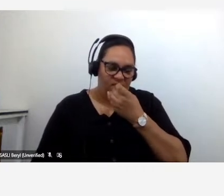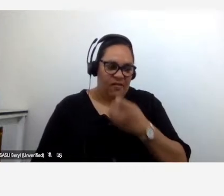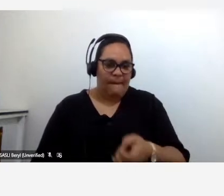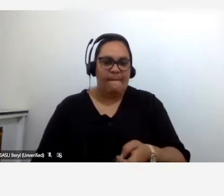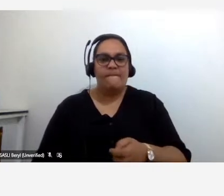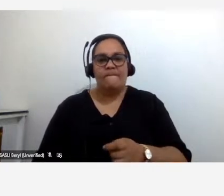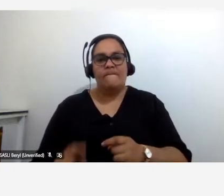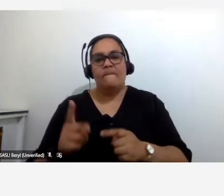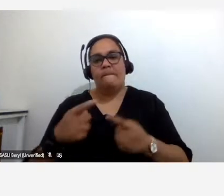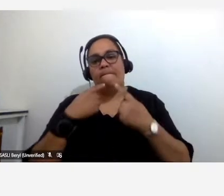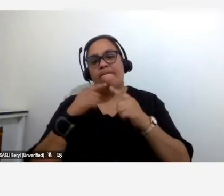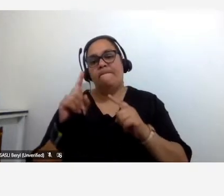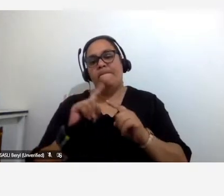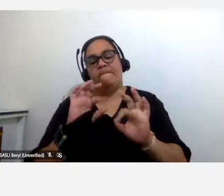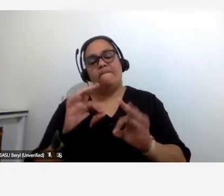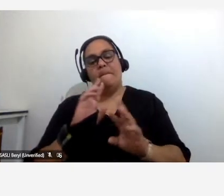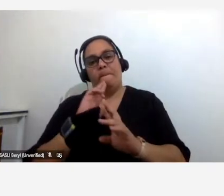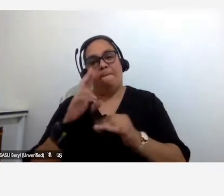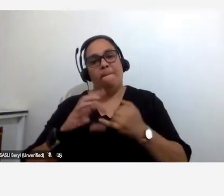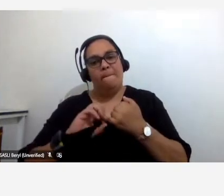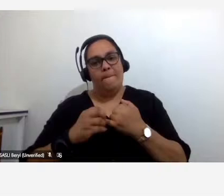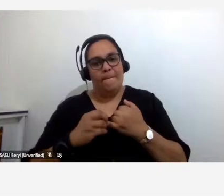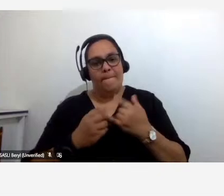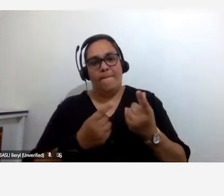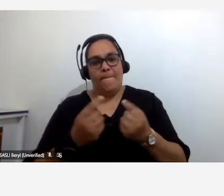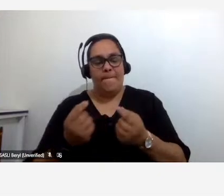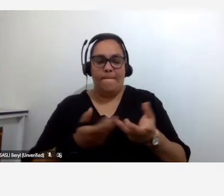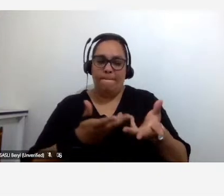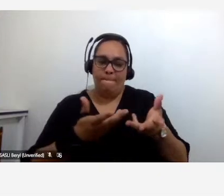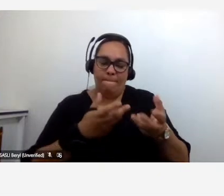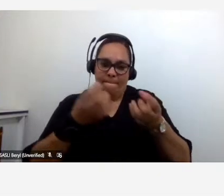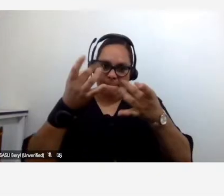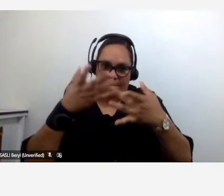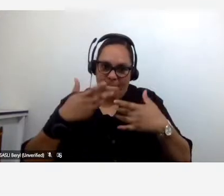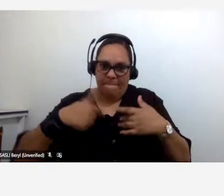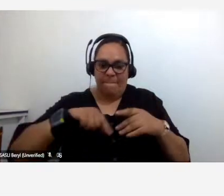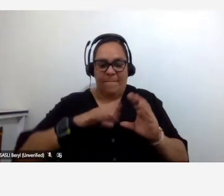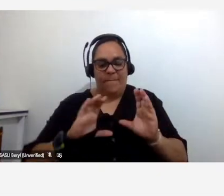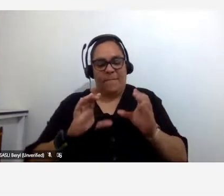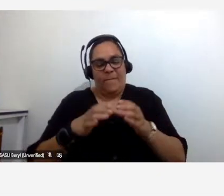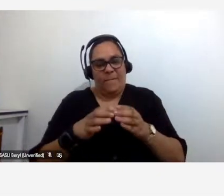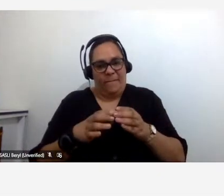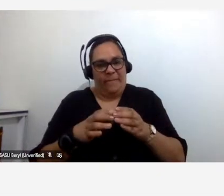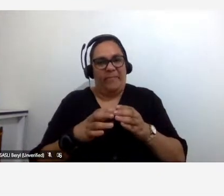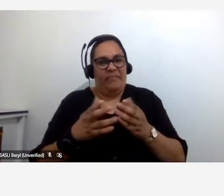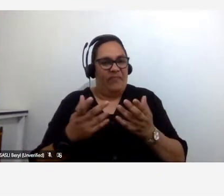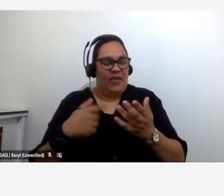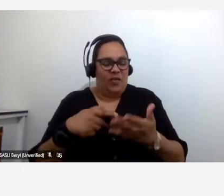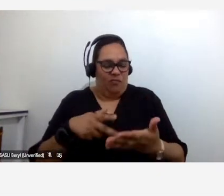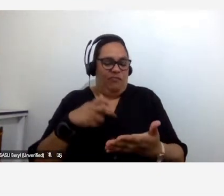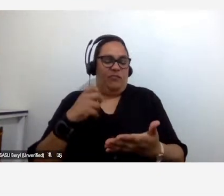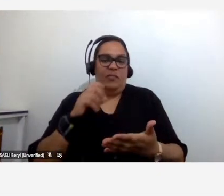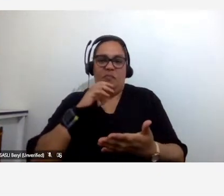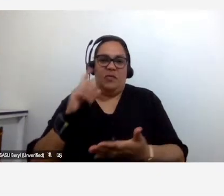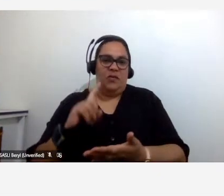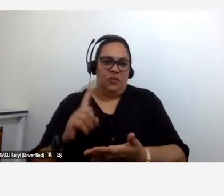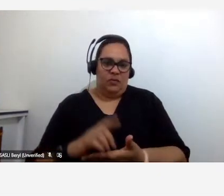What message is this report trying to convey to the committee and the electorate?